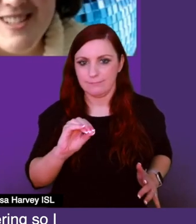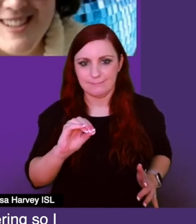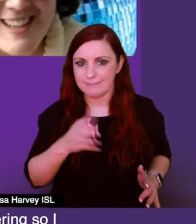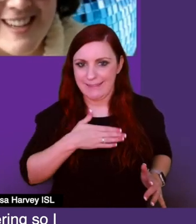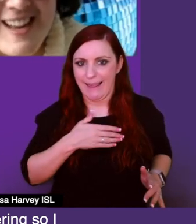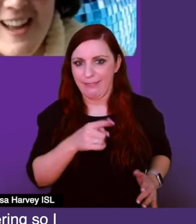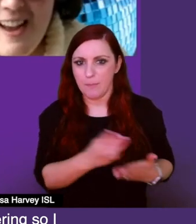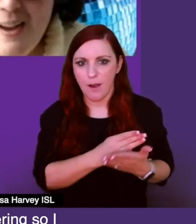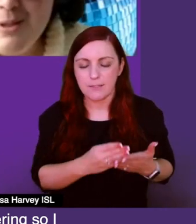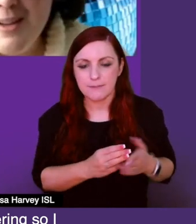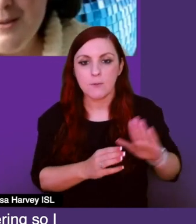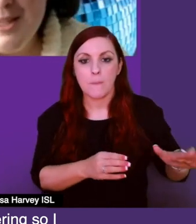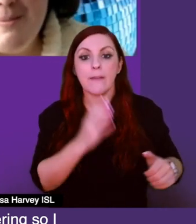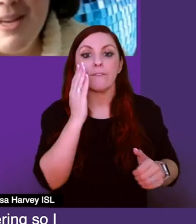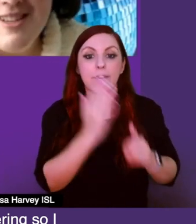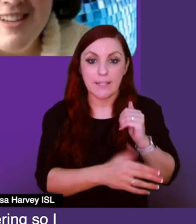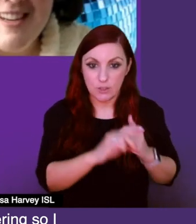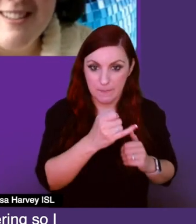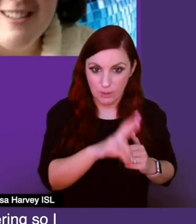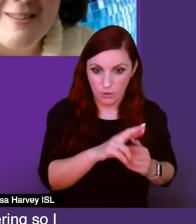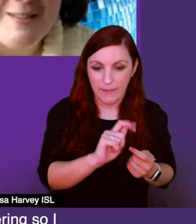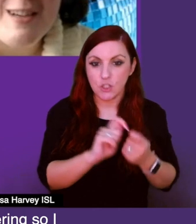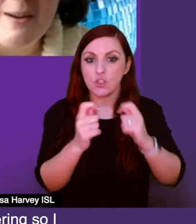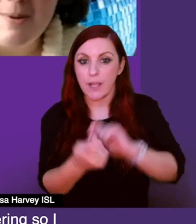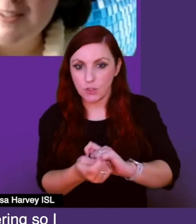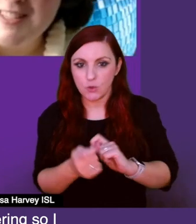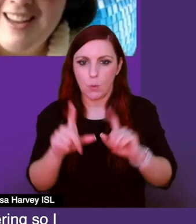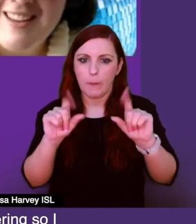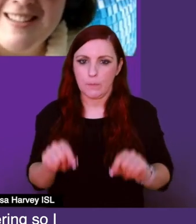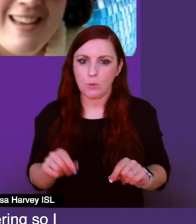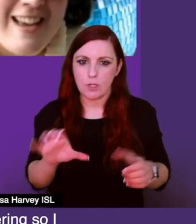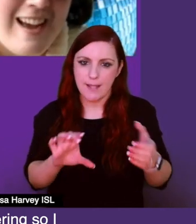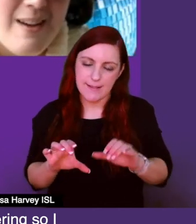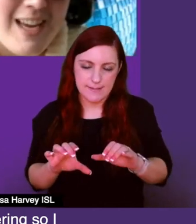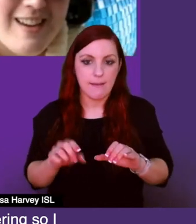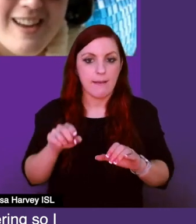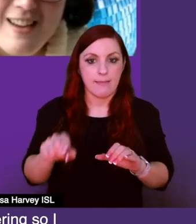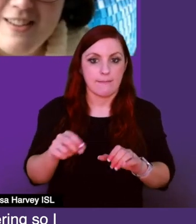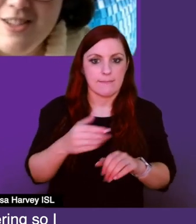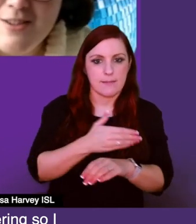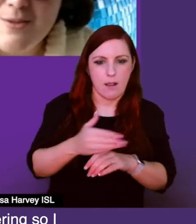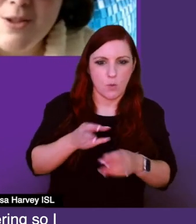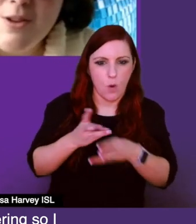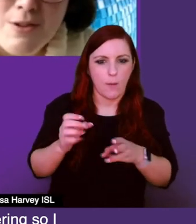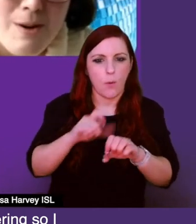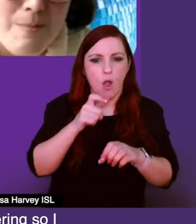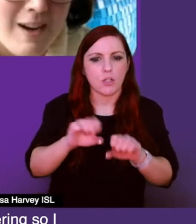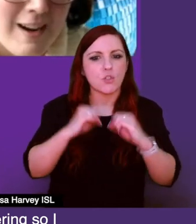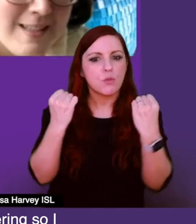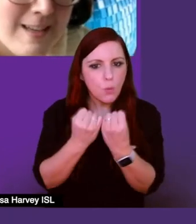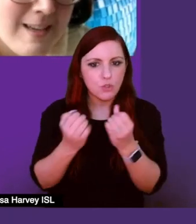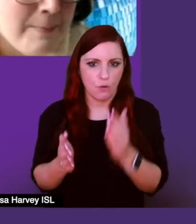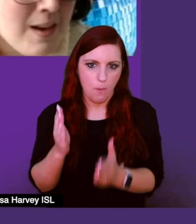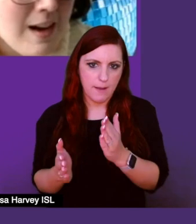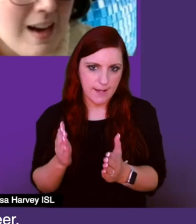biomedical engineering. So I switched my major into computer science and got into social